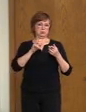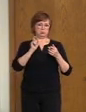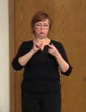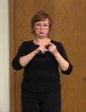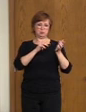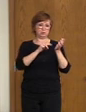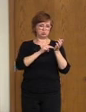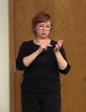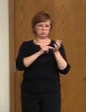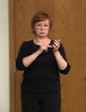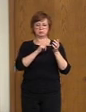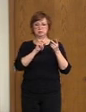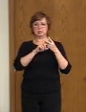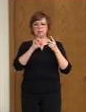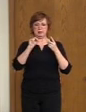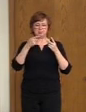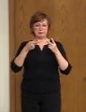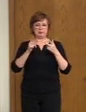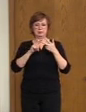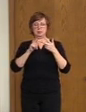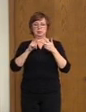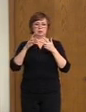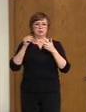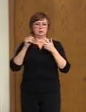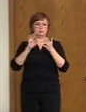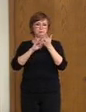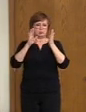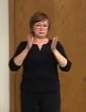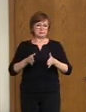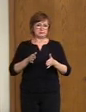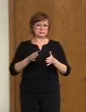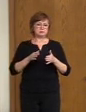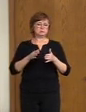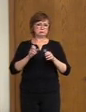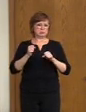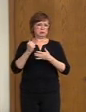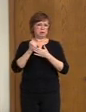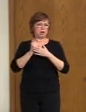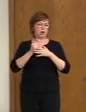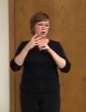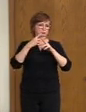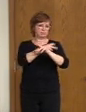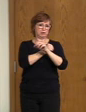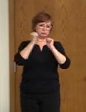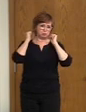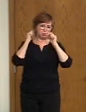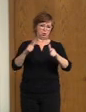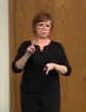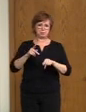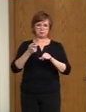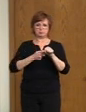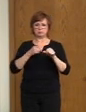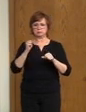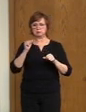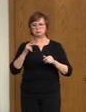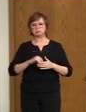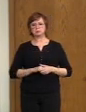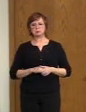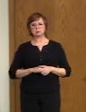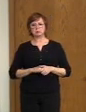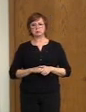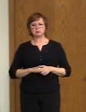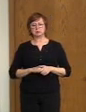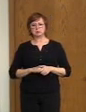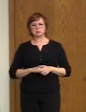the vaccine in a wider distribution across our province. Of course, our plan is dependent upon vaccine availability, both receiving